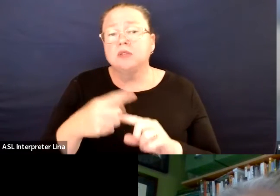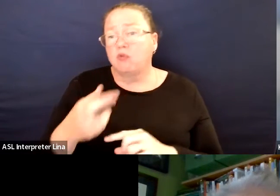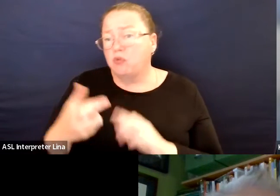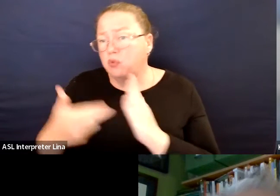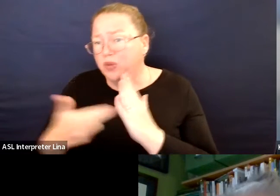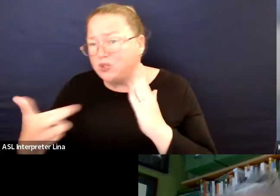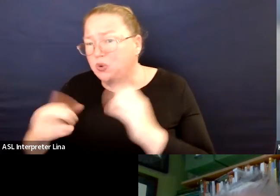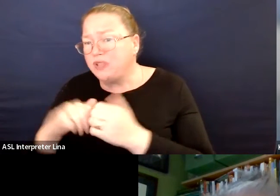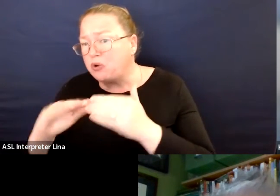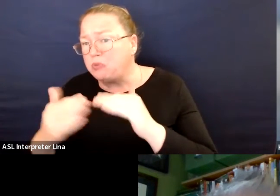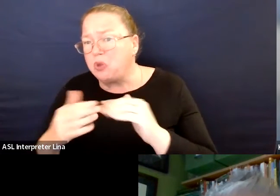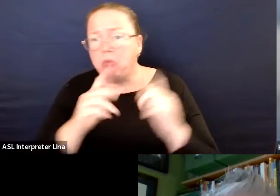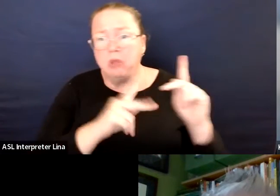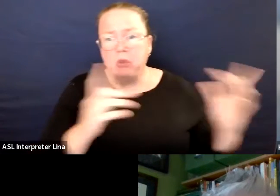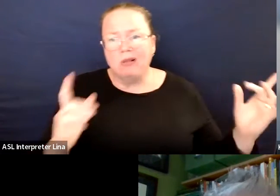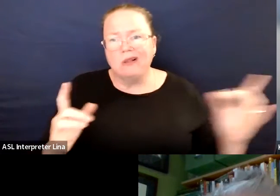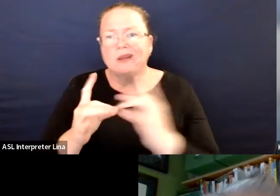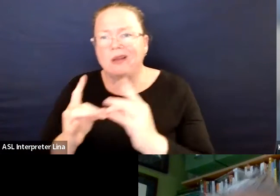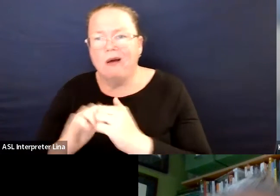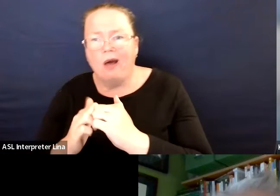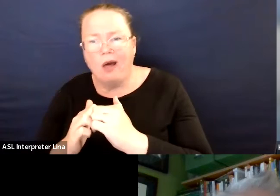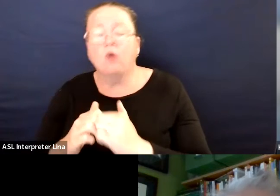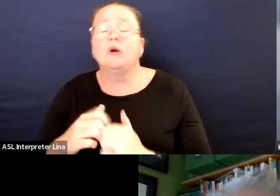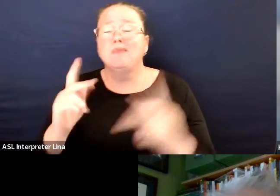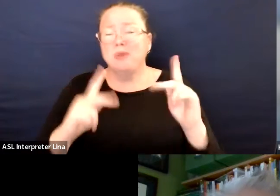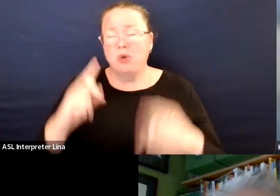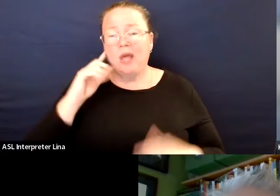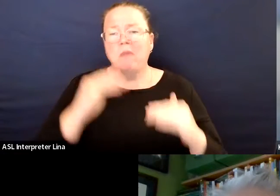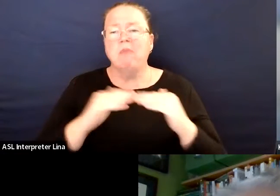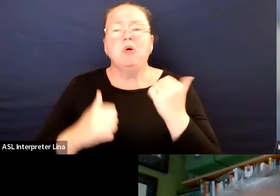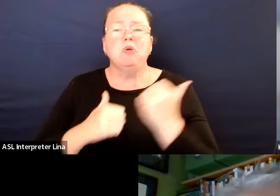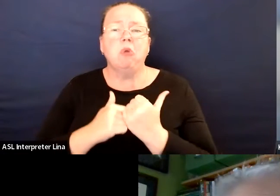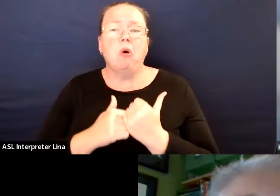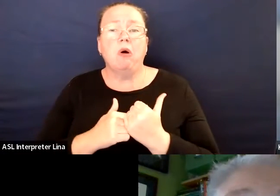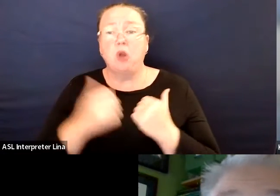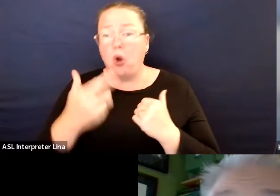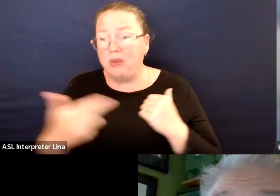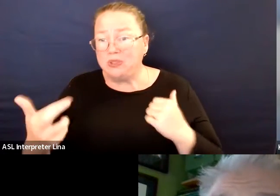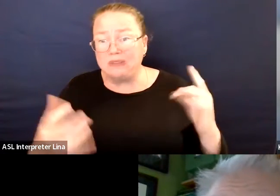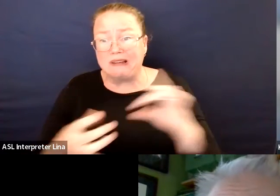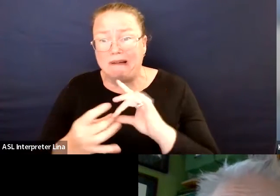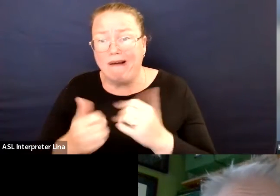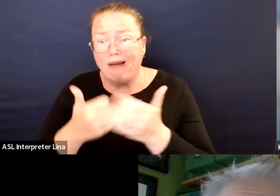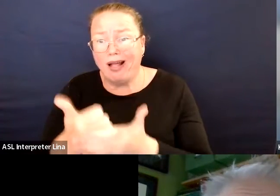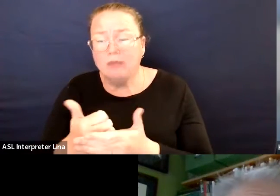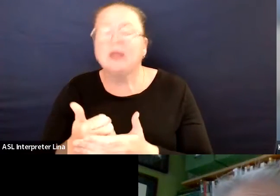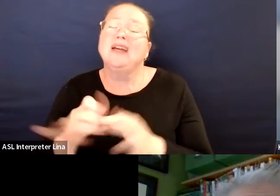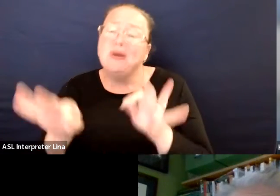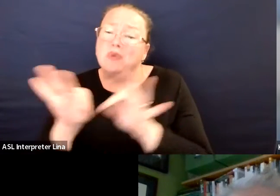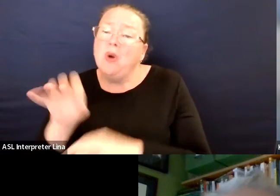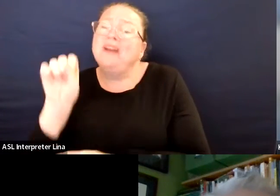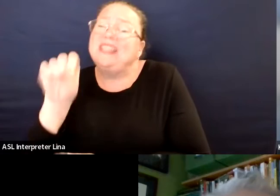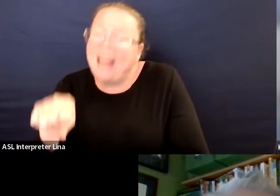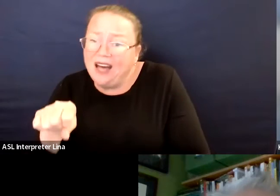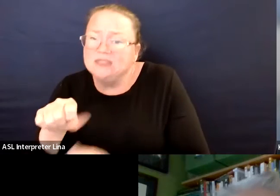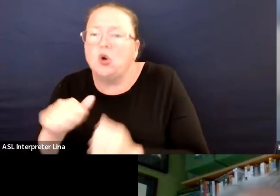in the community. Lots of times people think peer support is just about connecting with resources, and while they're really important, without